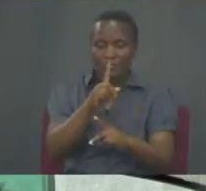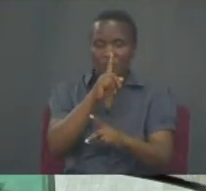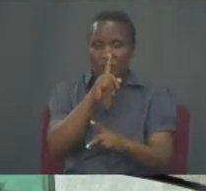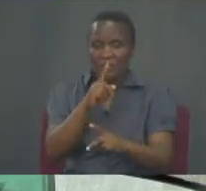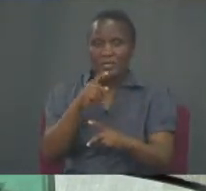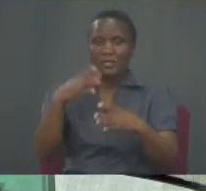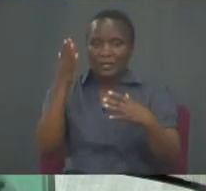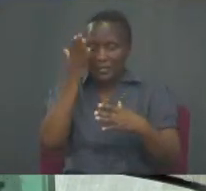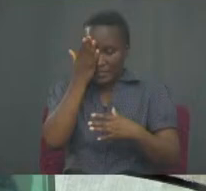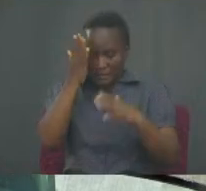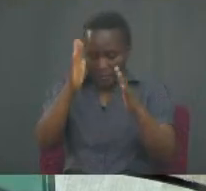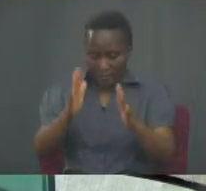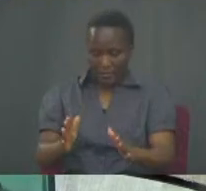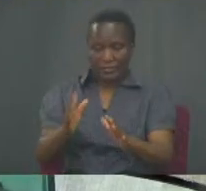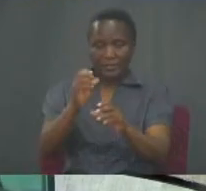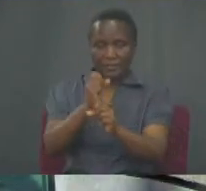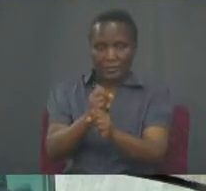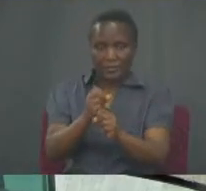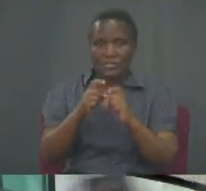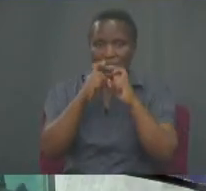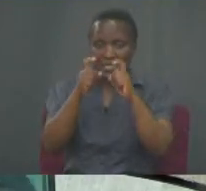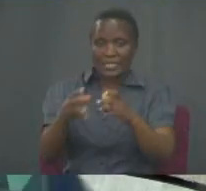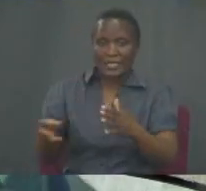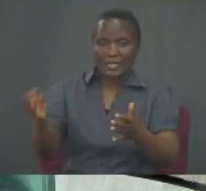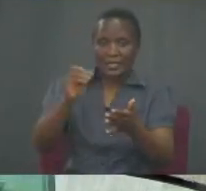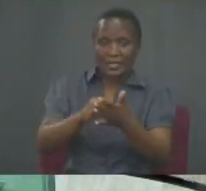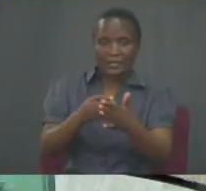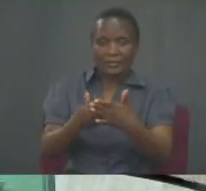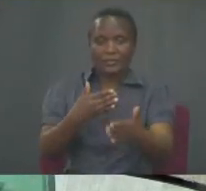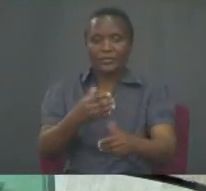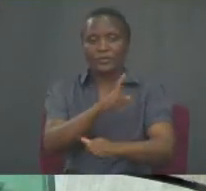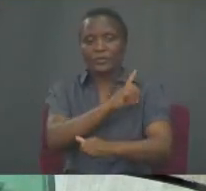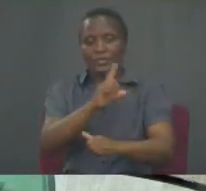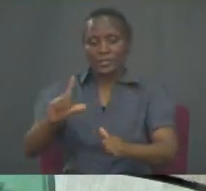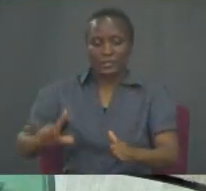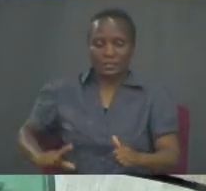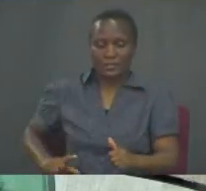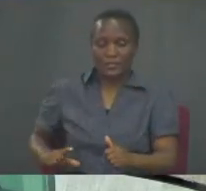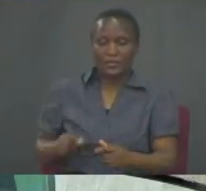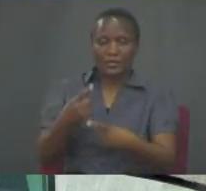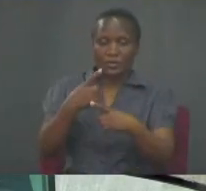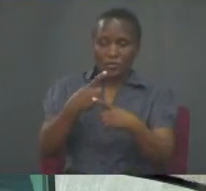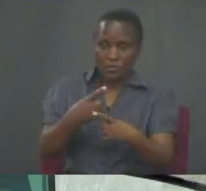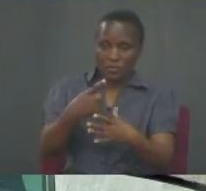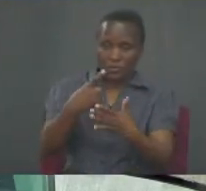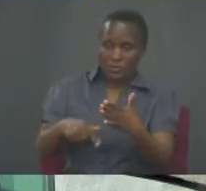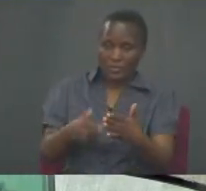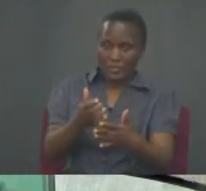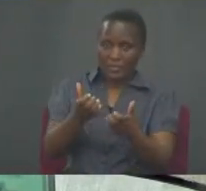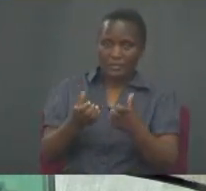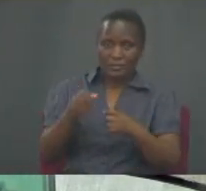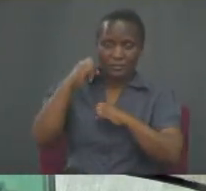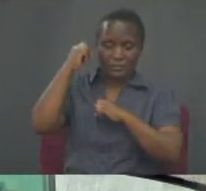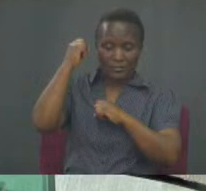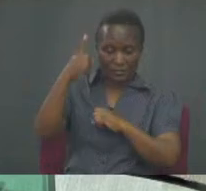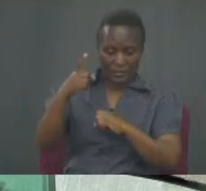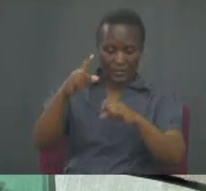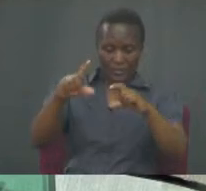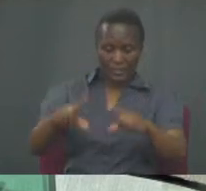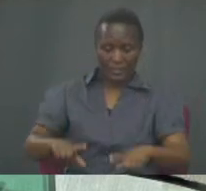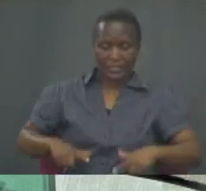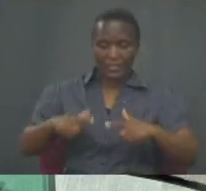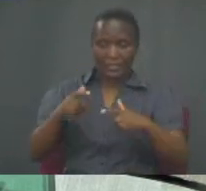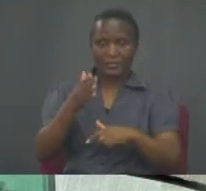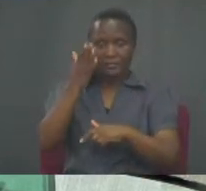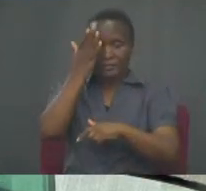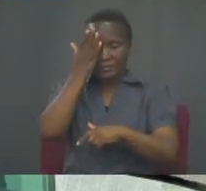evil again in the sight of the Lord. What you need to understand is that the life of Israel at